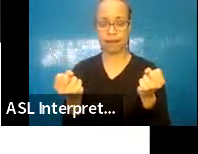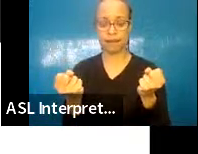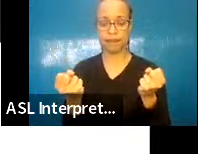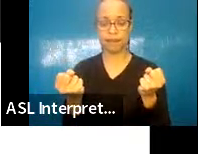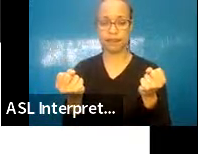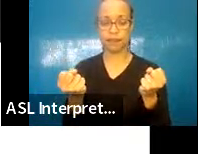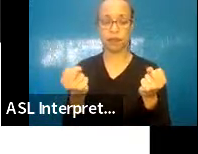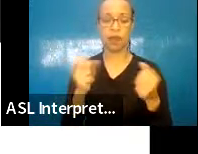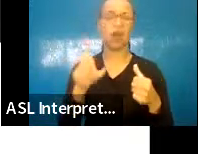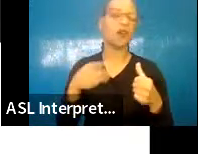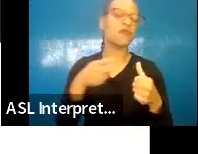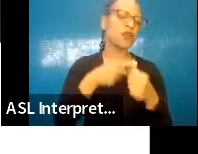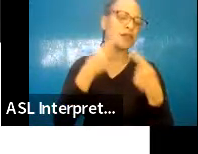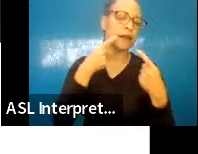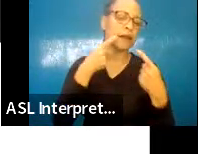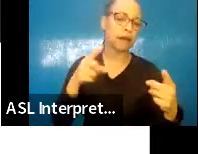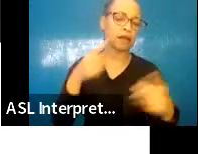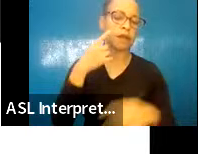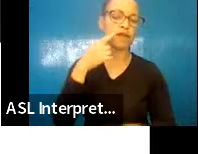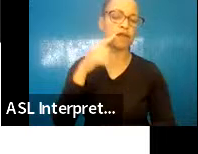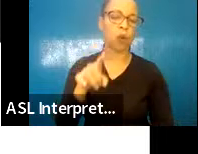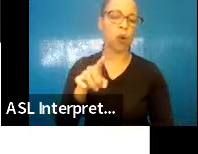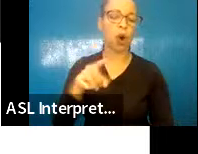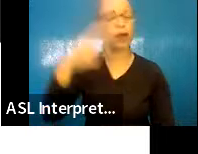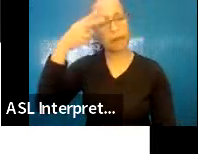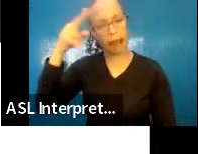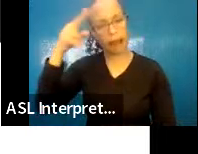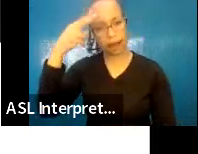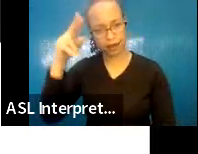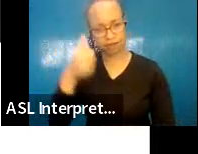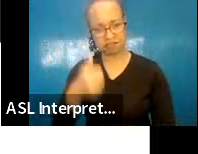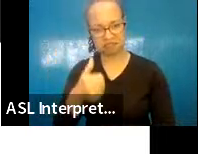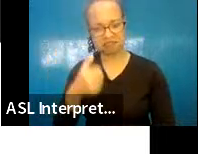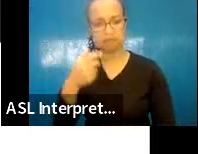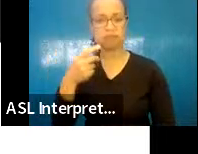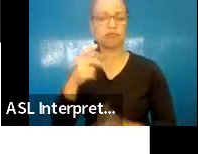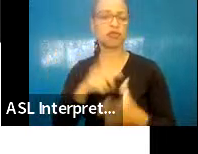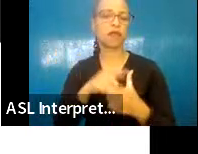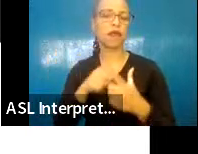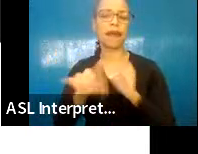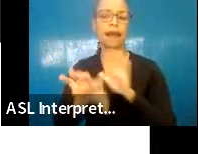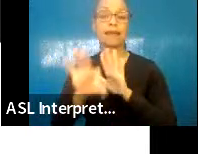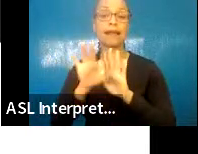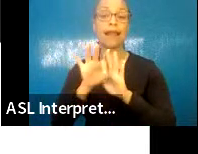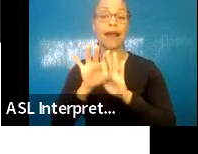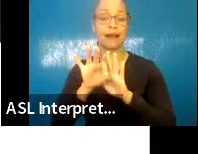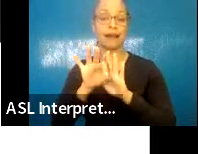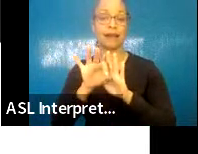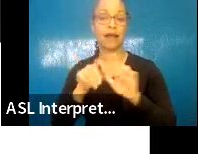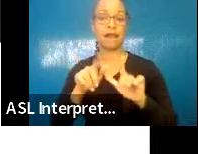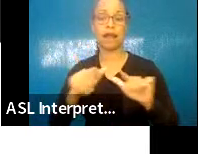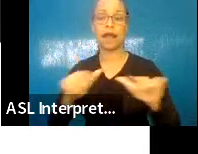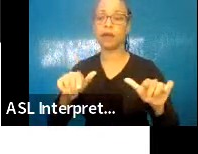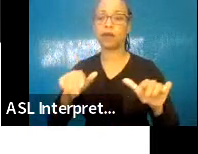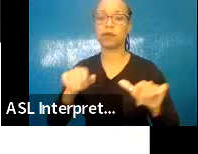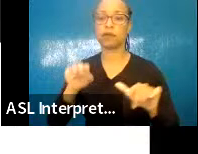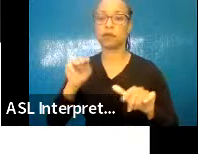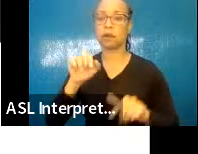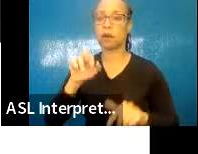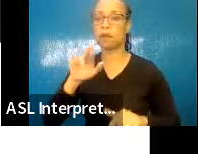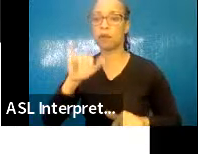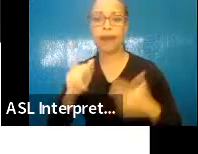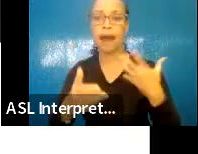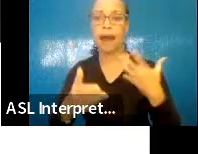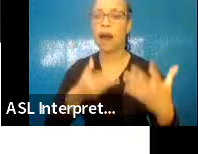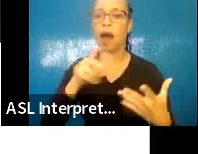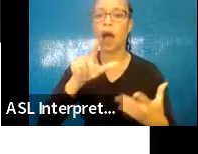First, maybe we'll make the announcement for Spanish language so that everyone can select a language. Maria, maybe, or Laura, if you want to